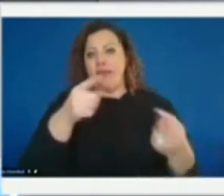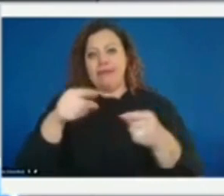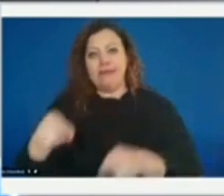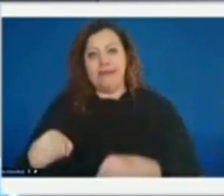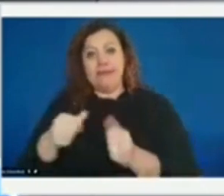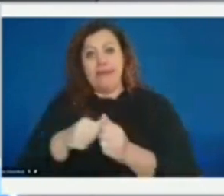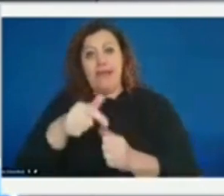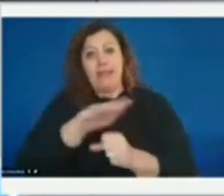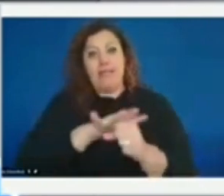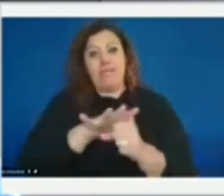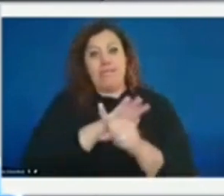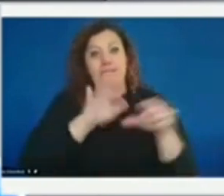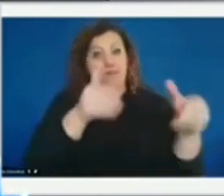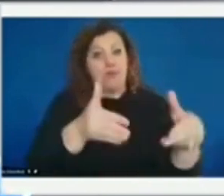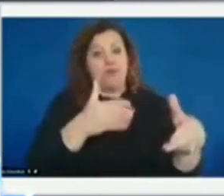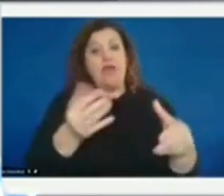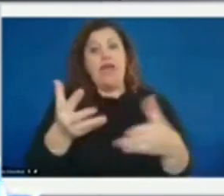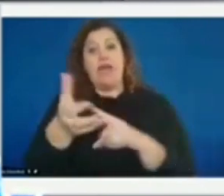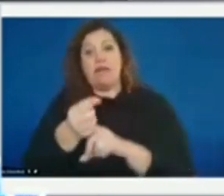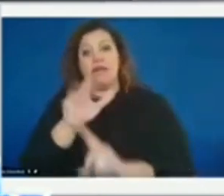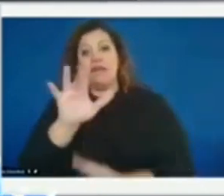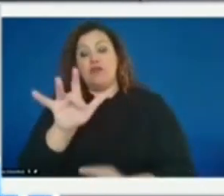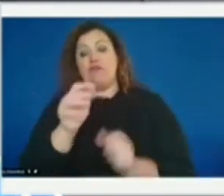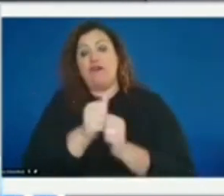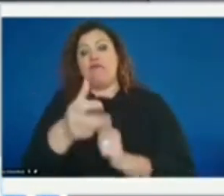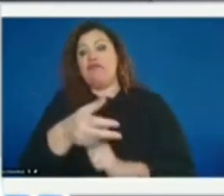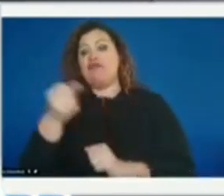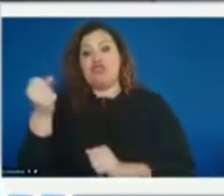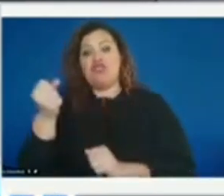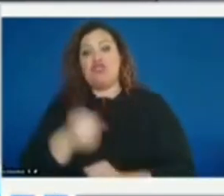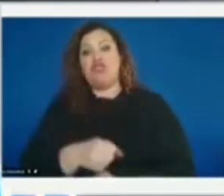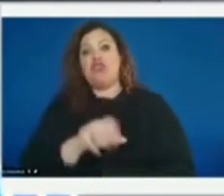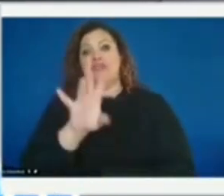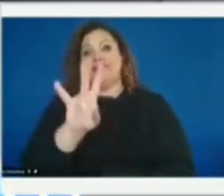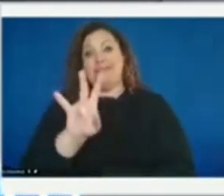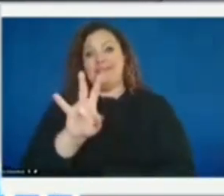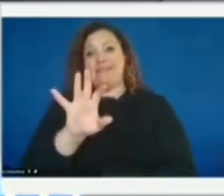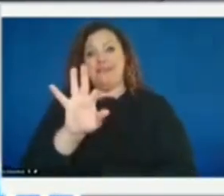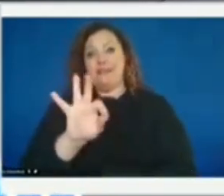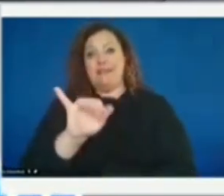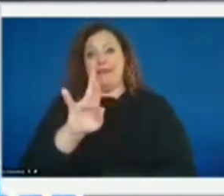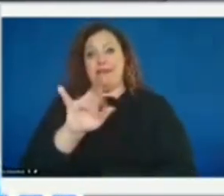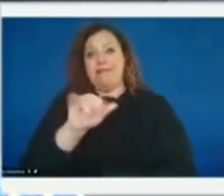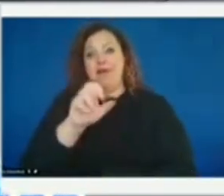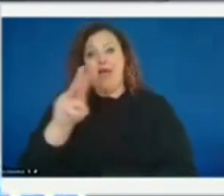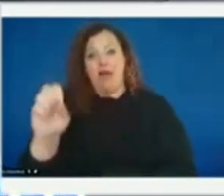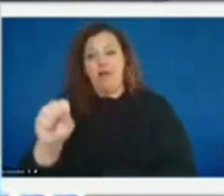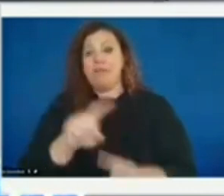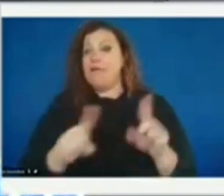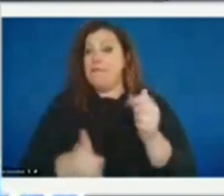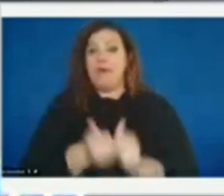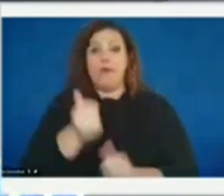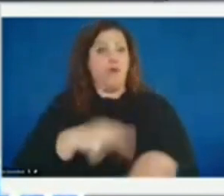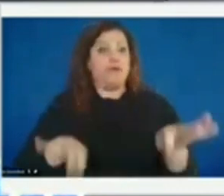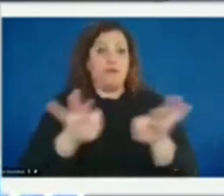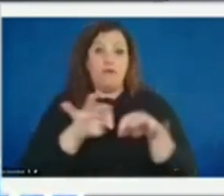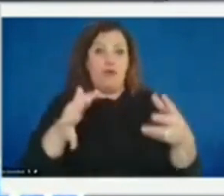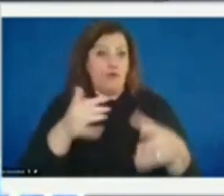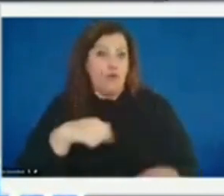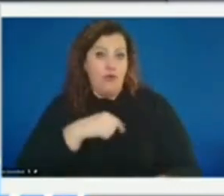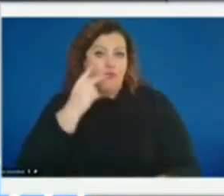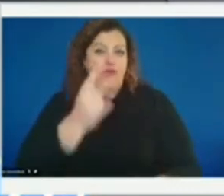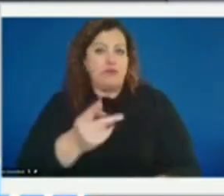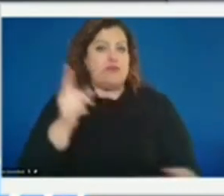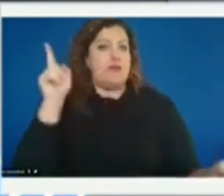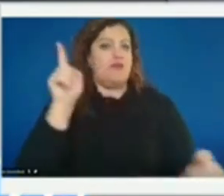made 25 arrests with the seizures of 17 firearms. But most importantly, we are seeing a